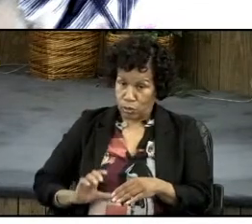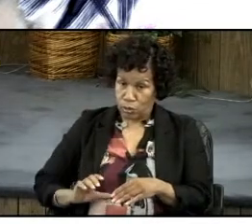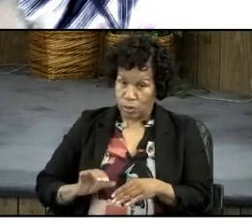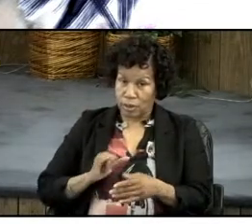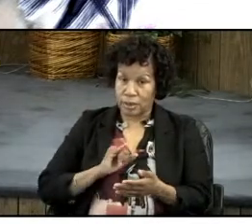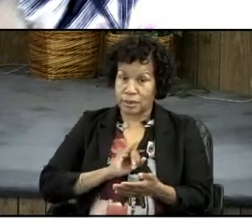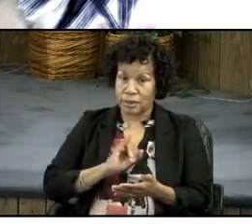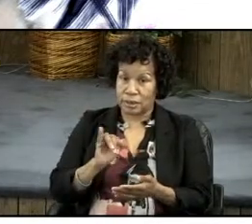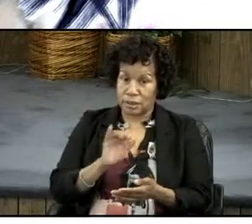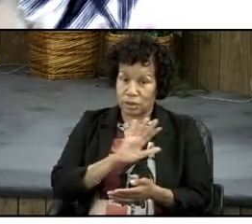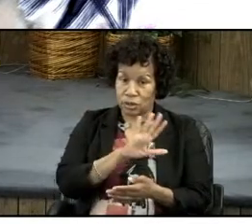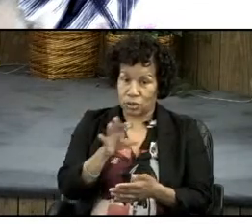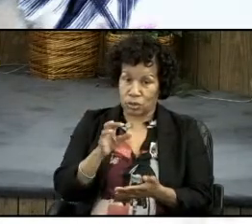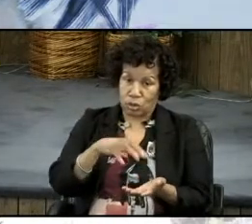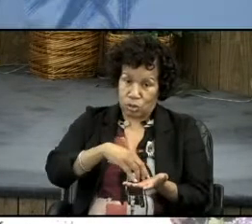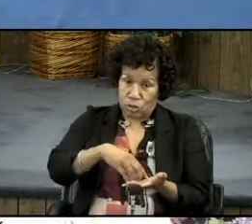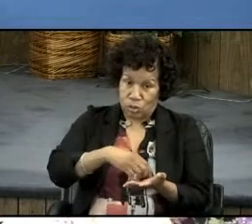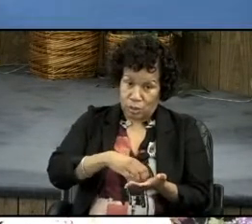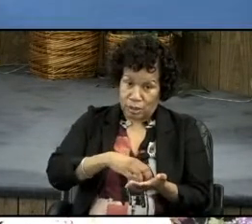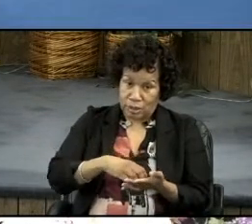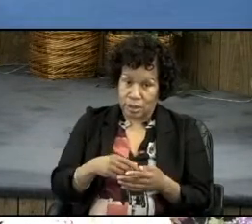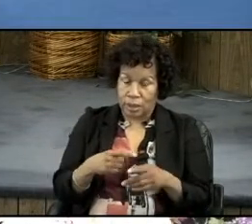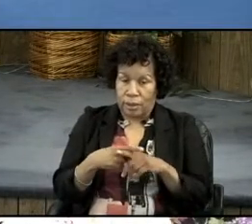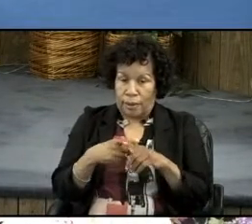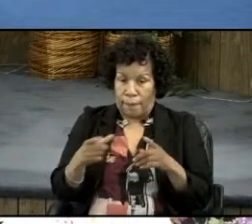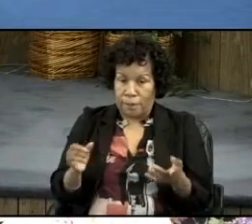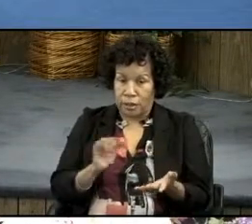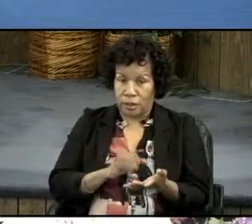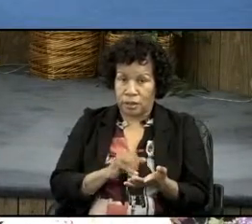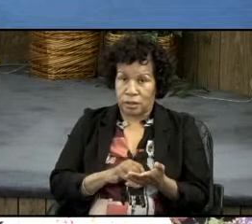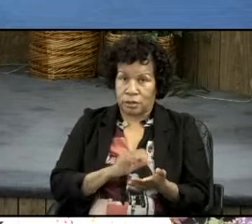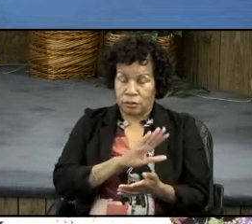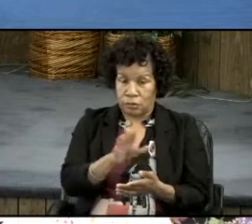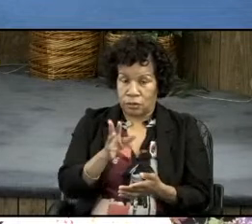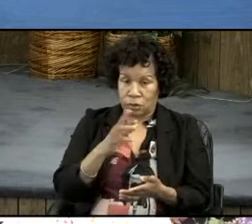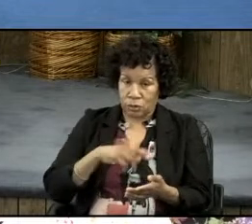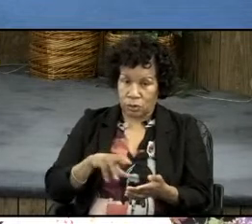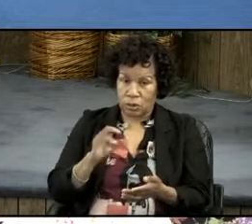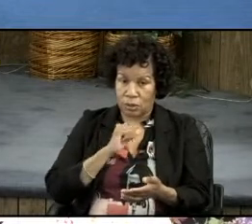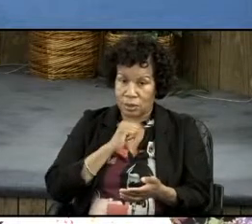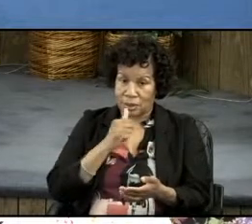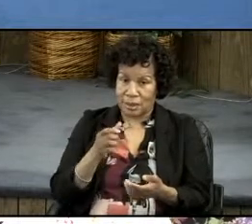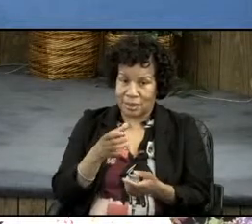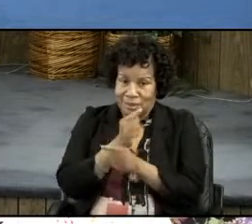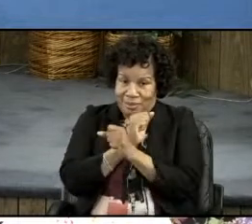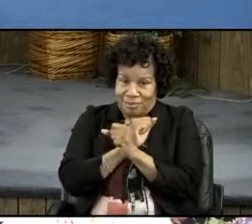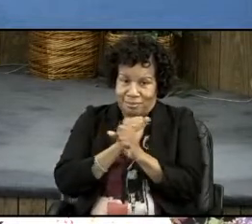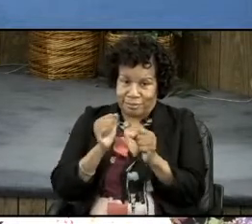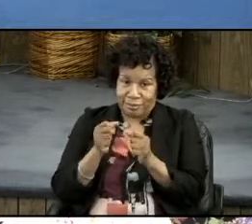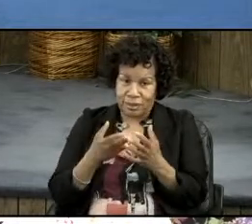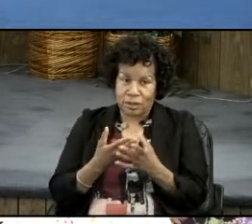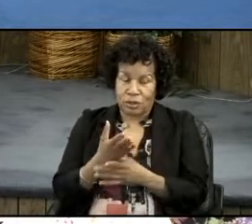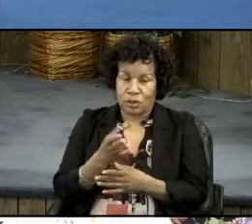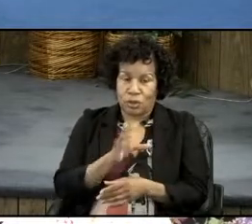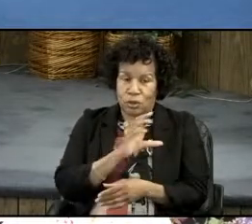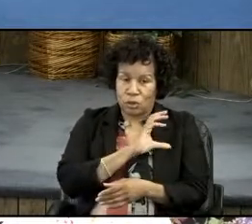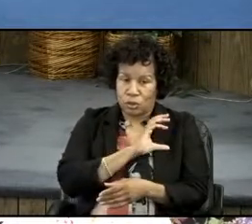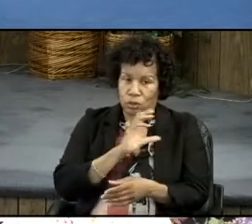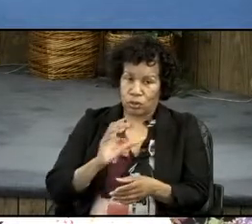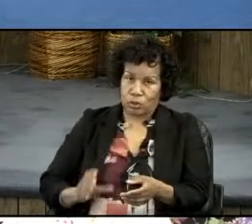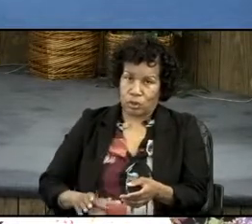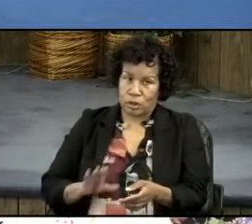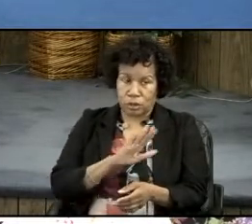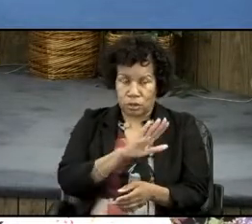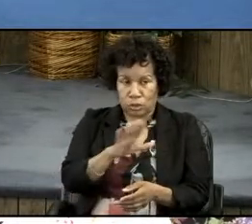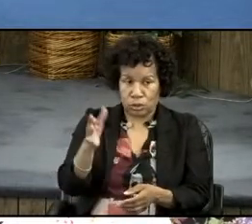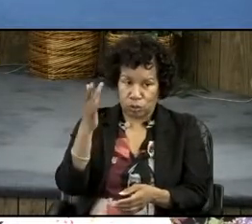But if you haven't had a real conversion, you think that your strength got to carry the day.